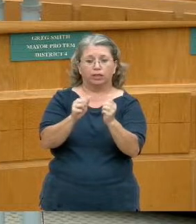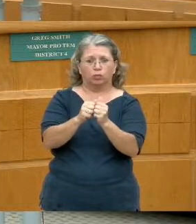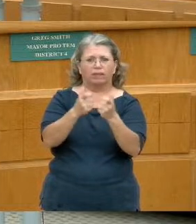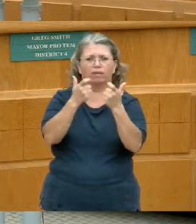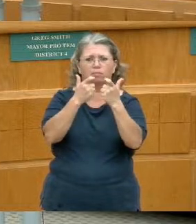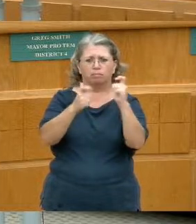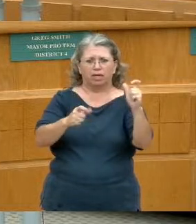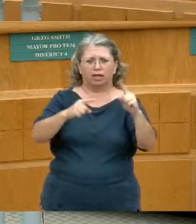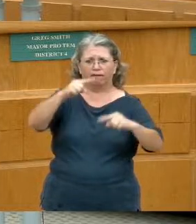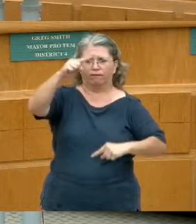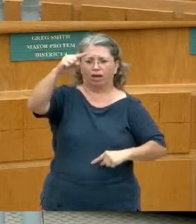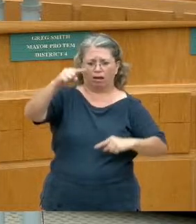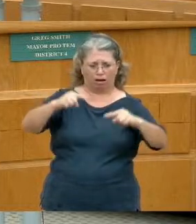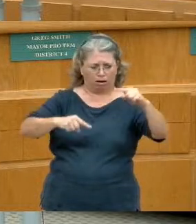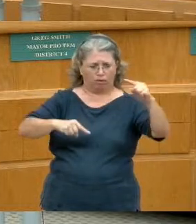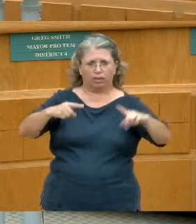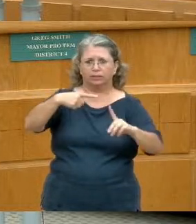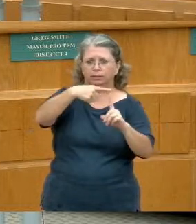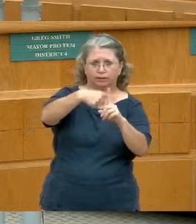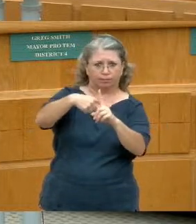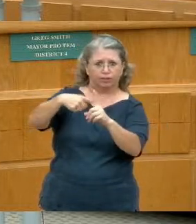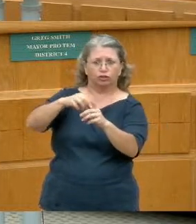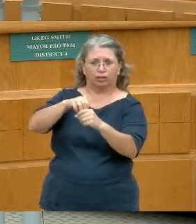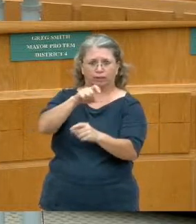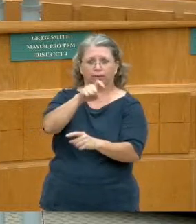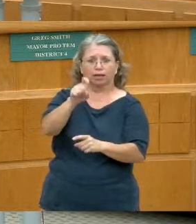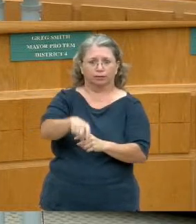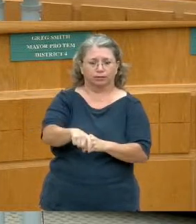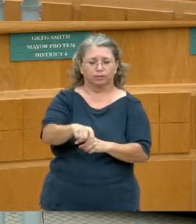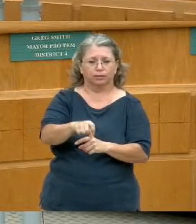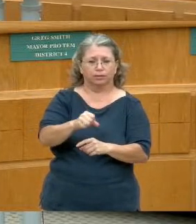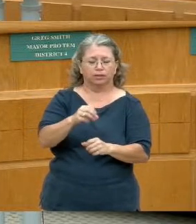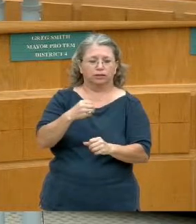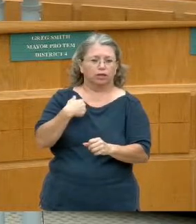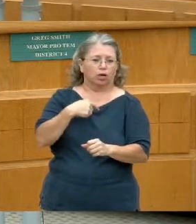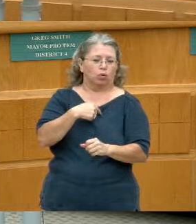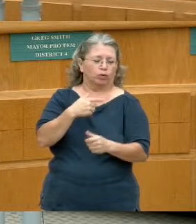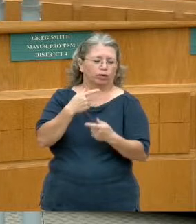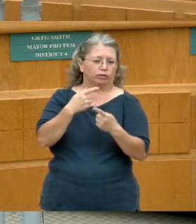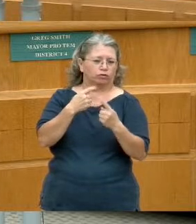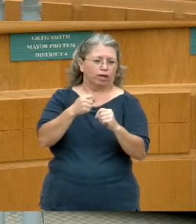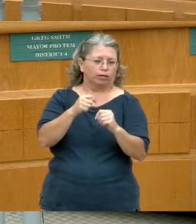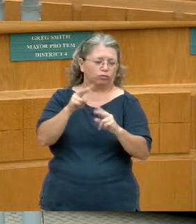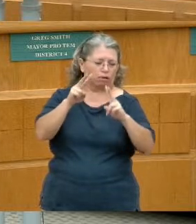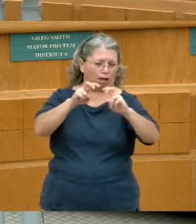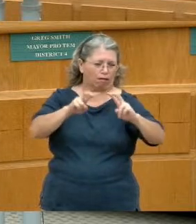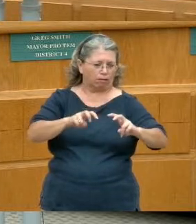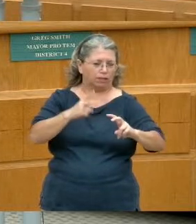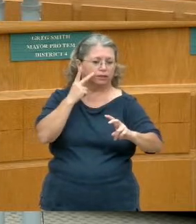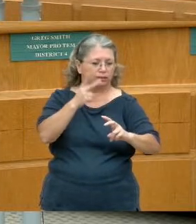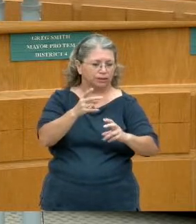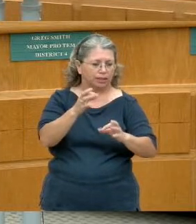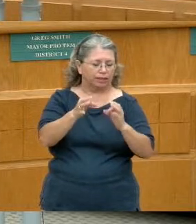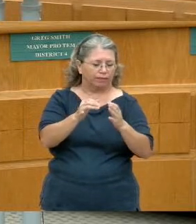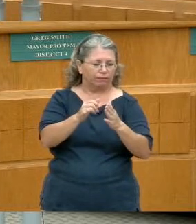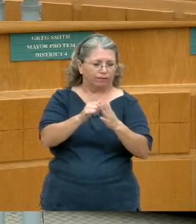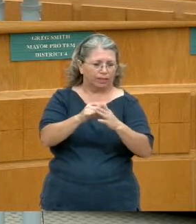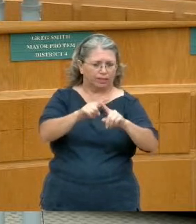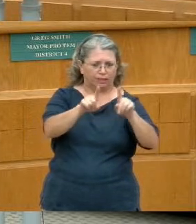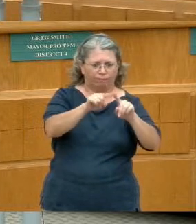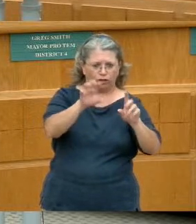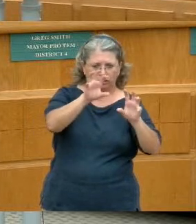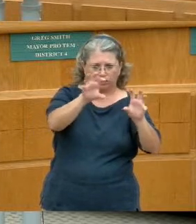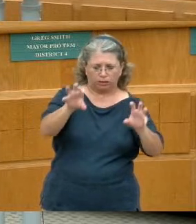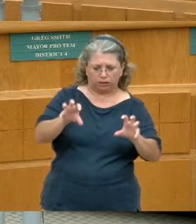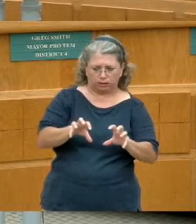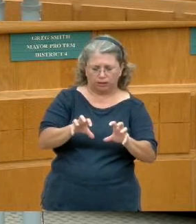variation in climate zones that maybe we could see if there's some effect. Now, do I think